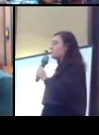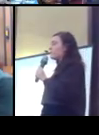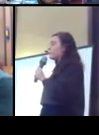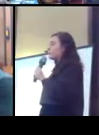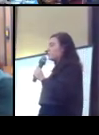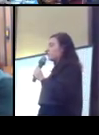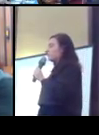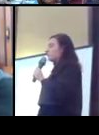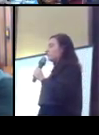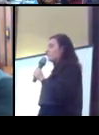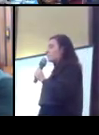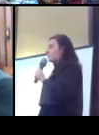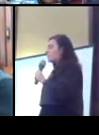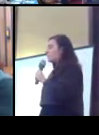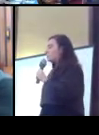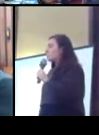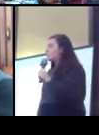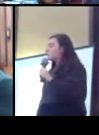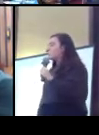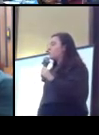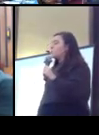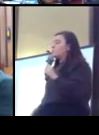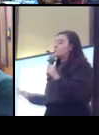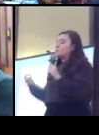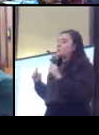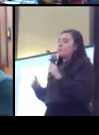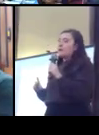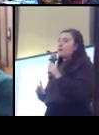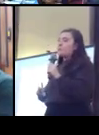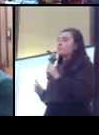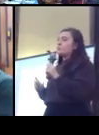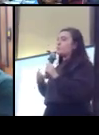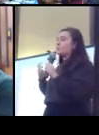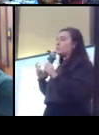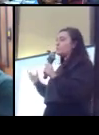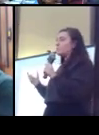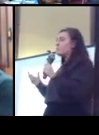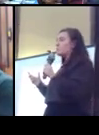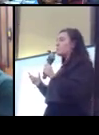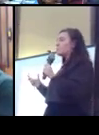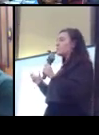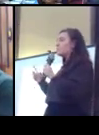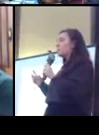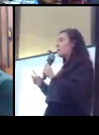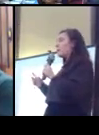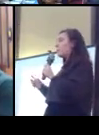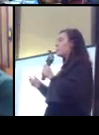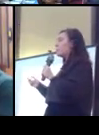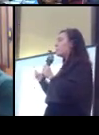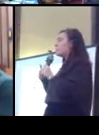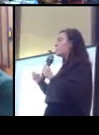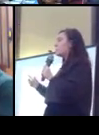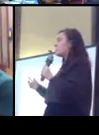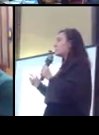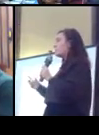our placemaking and development scenario deliverables, understanding what that gap is and what the needed subsidy is to fill that